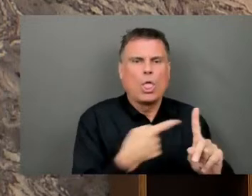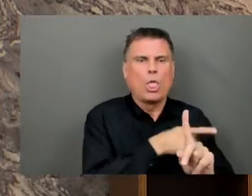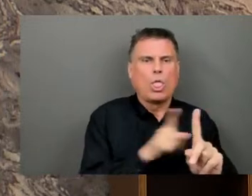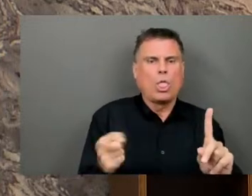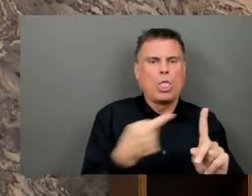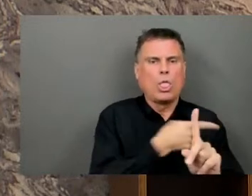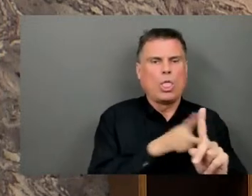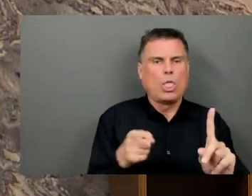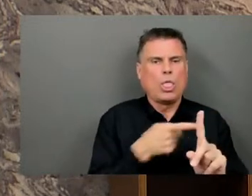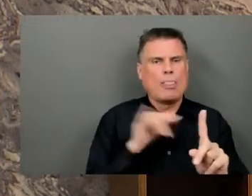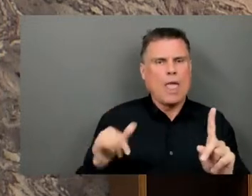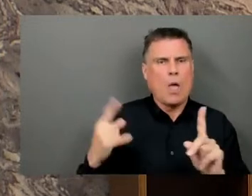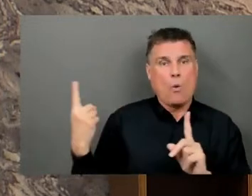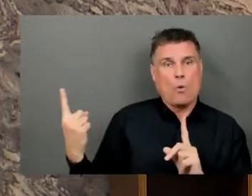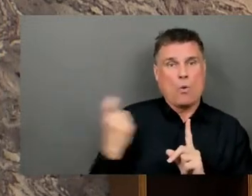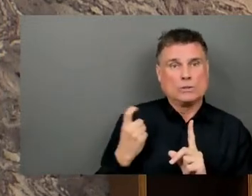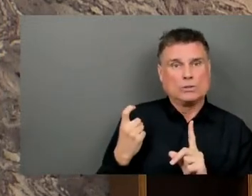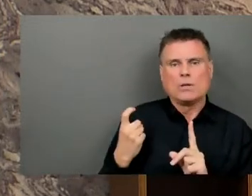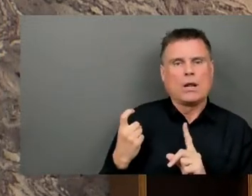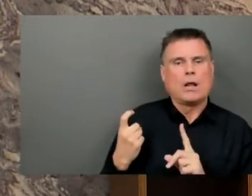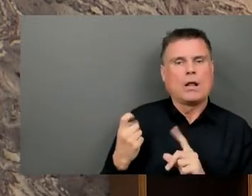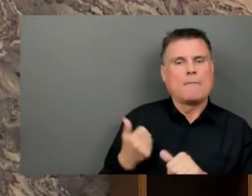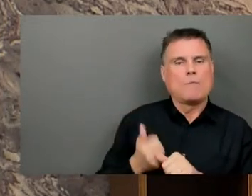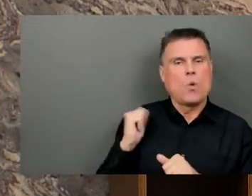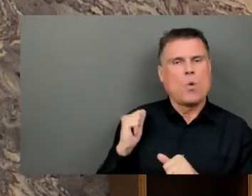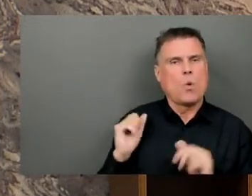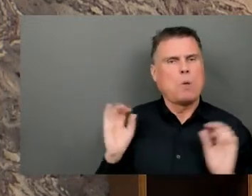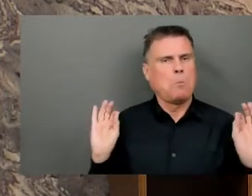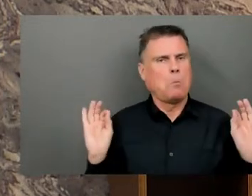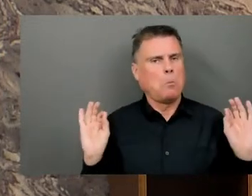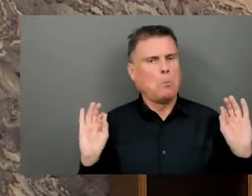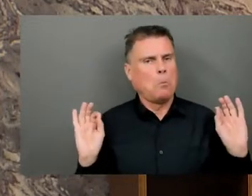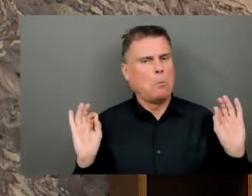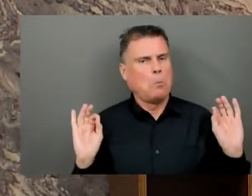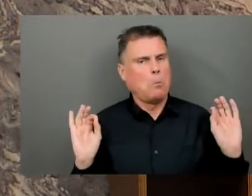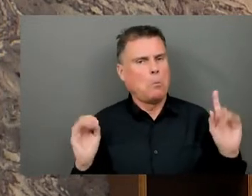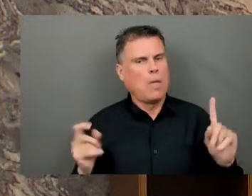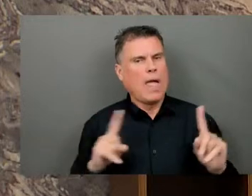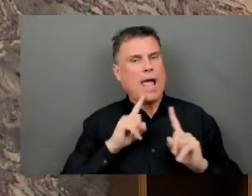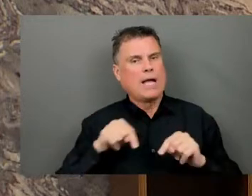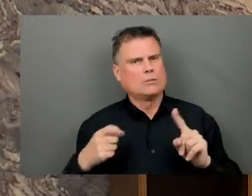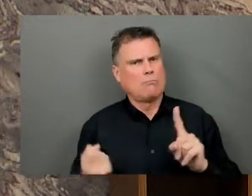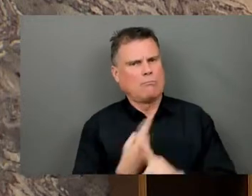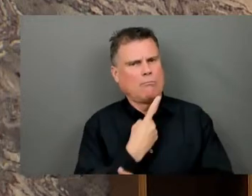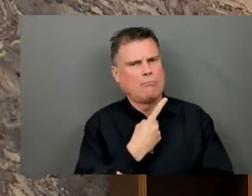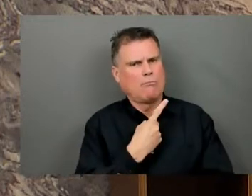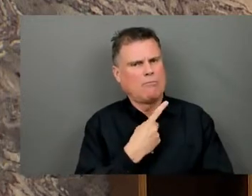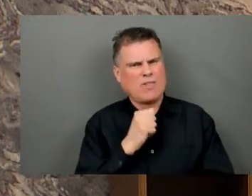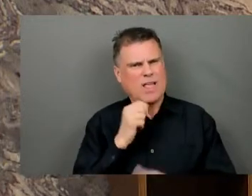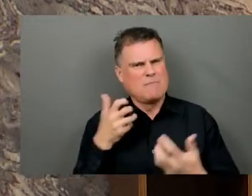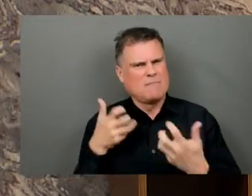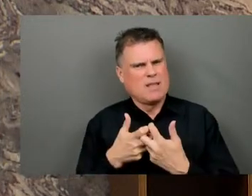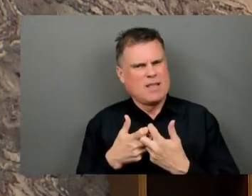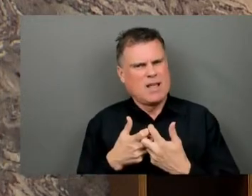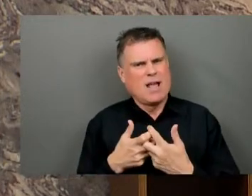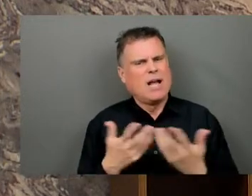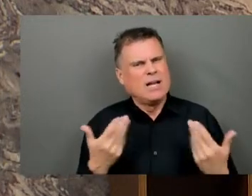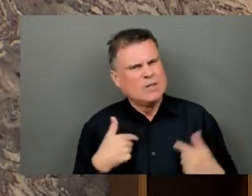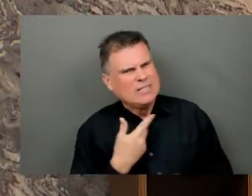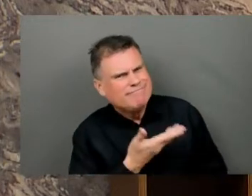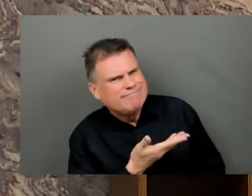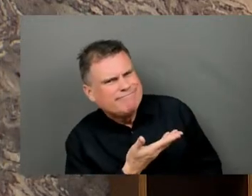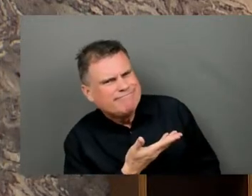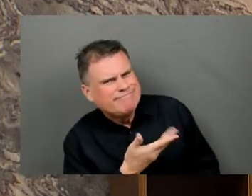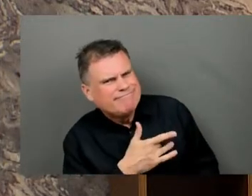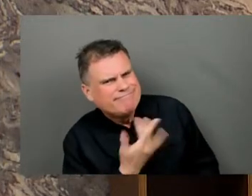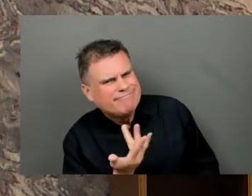gave an answer to a totally different topic. We then had, as part of our role in the official opposition of the